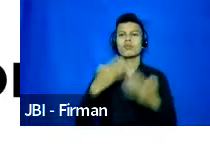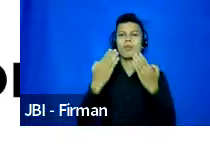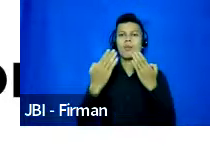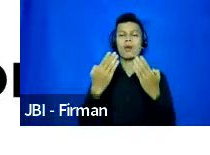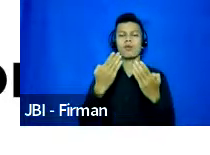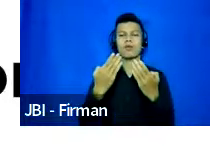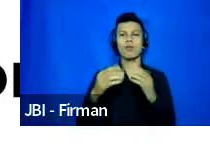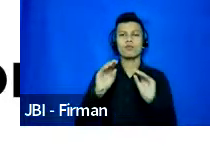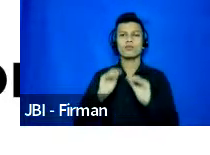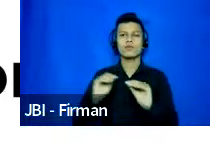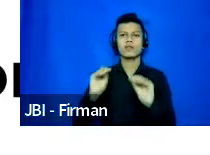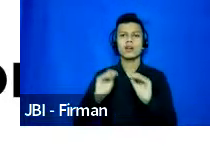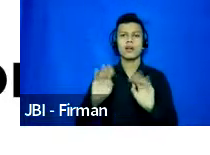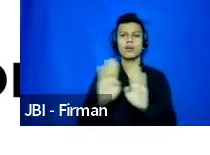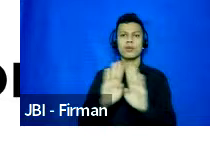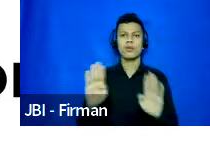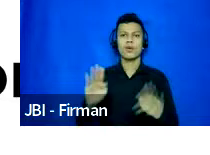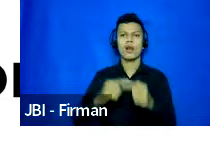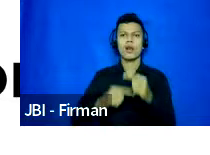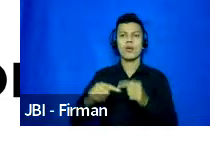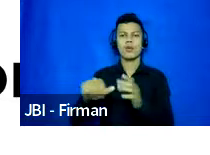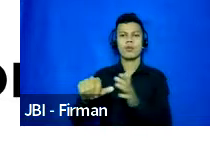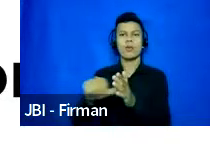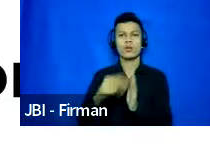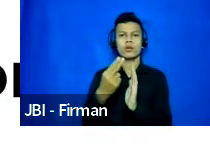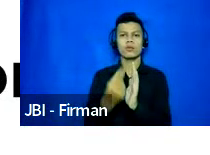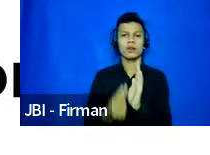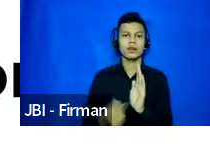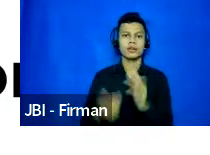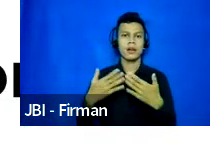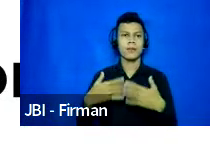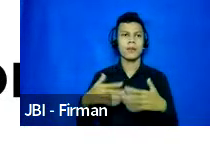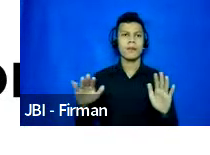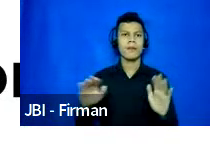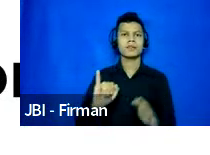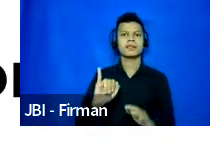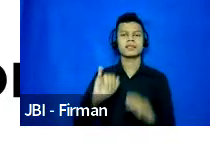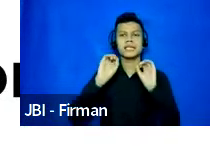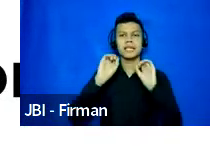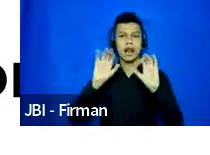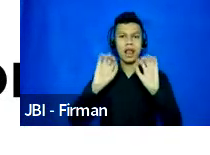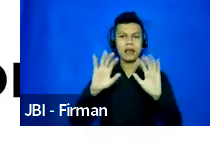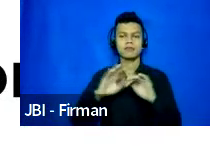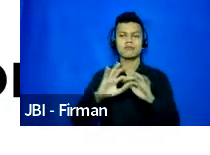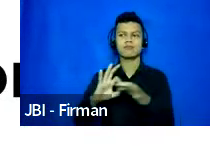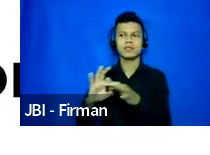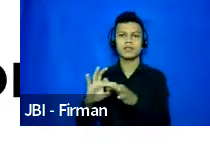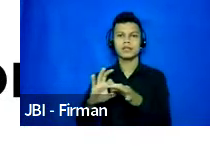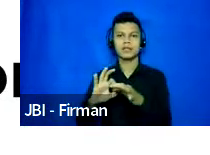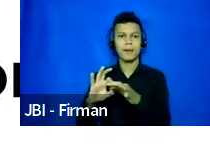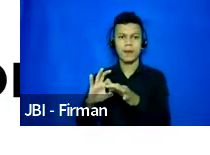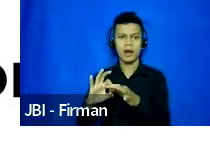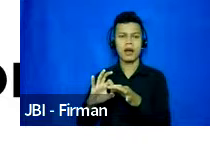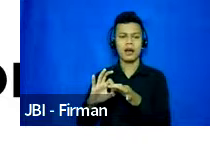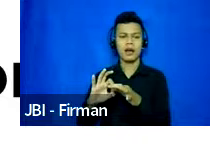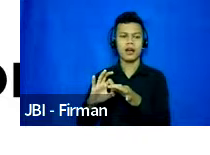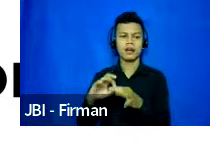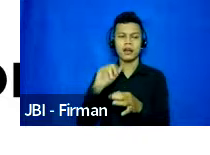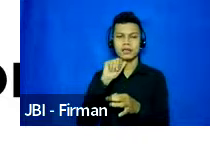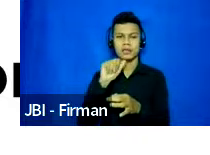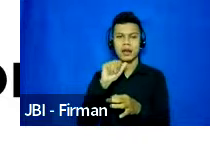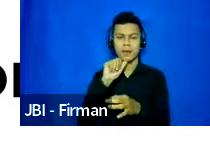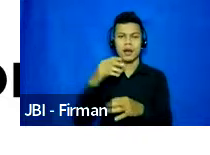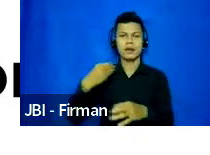from any ad, in collaborations with the German Federal Ministry of Education and Research. In